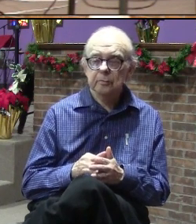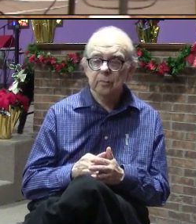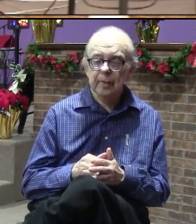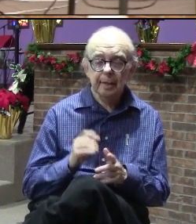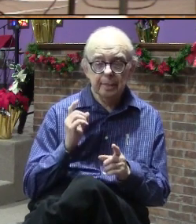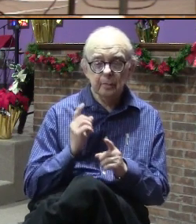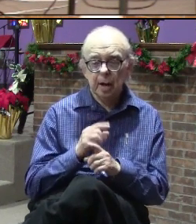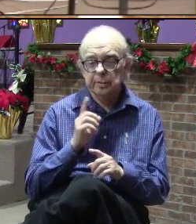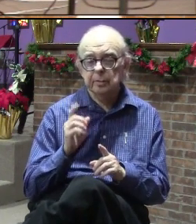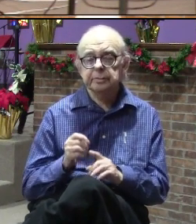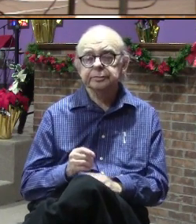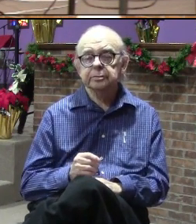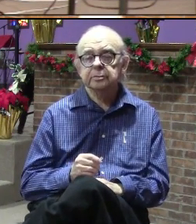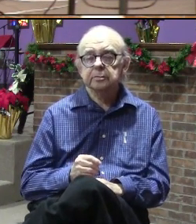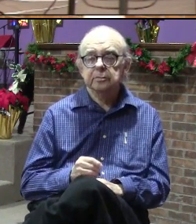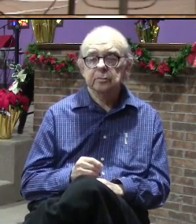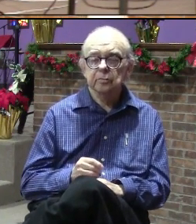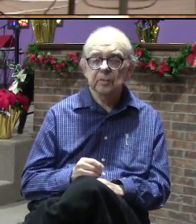Right?